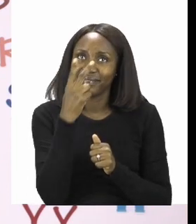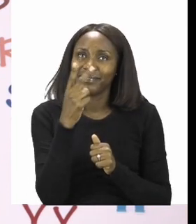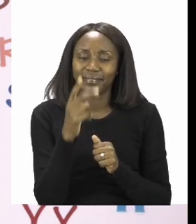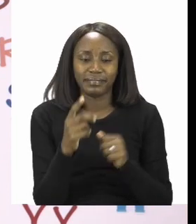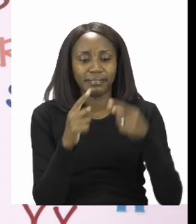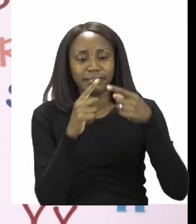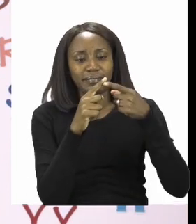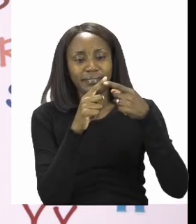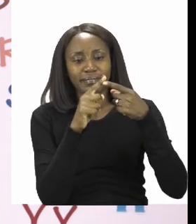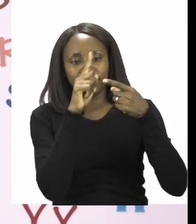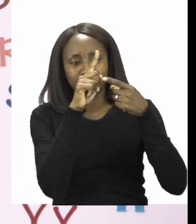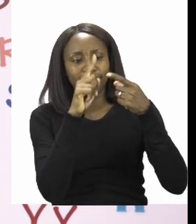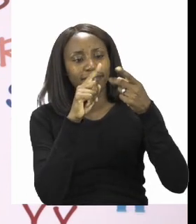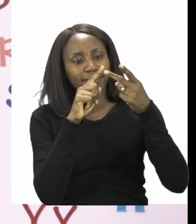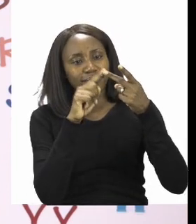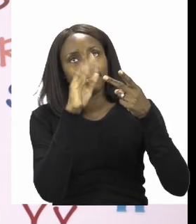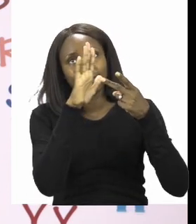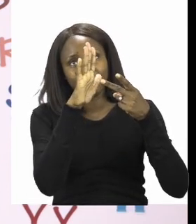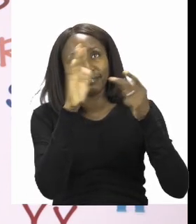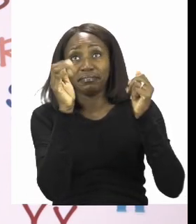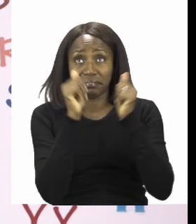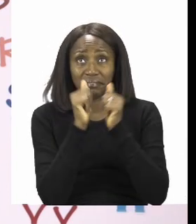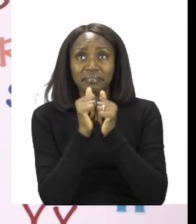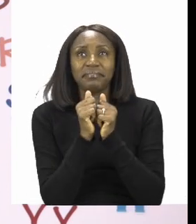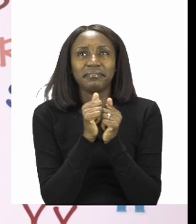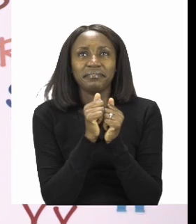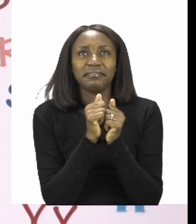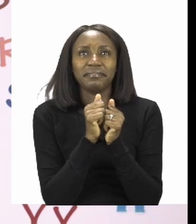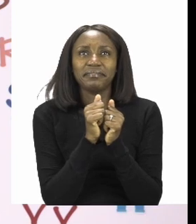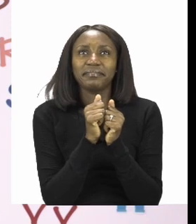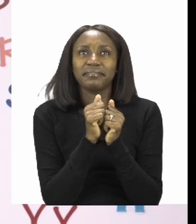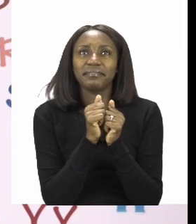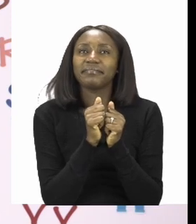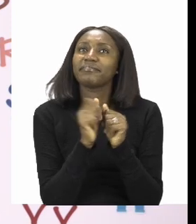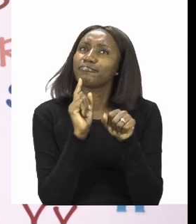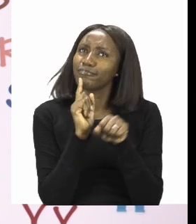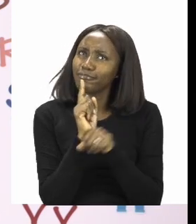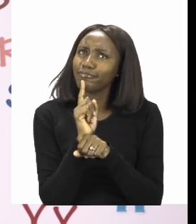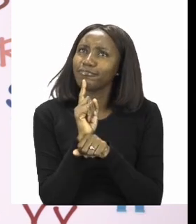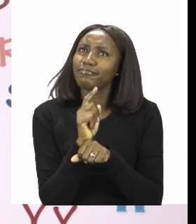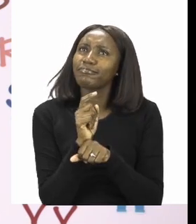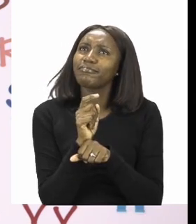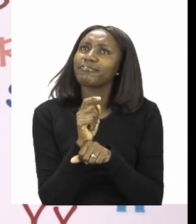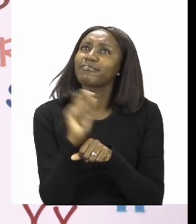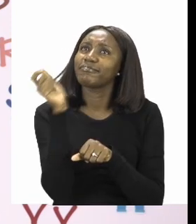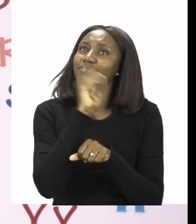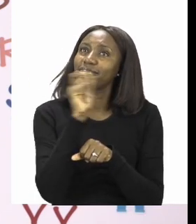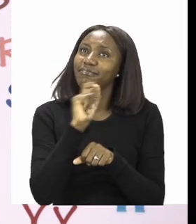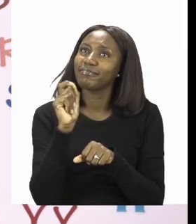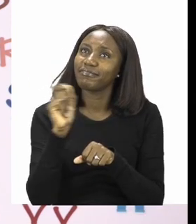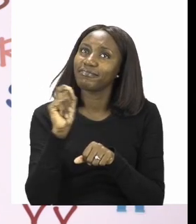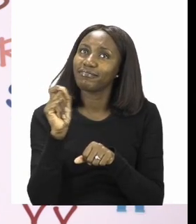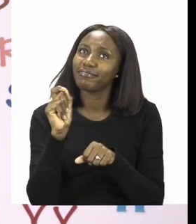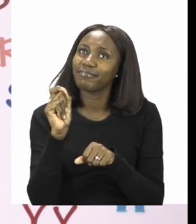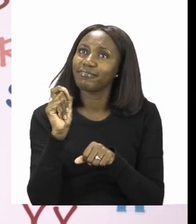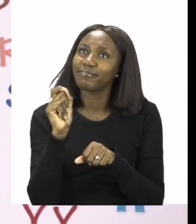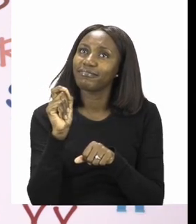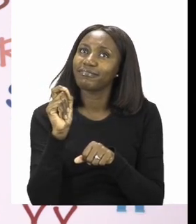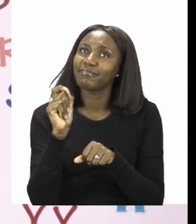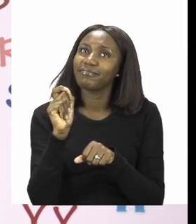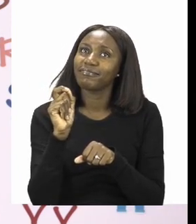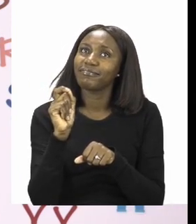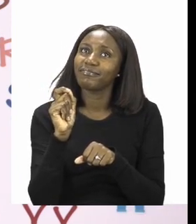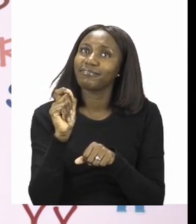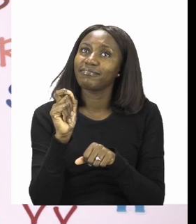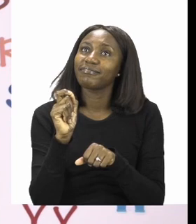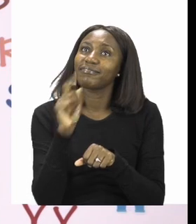1 and a 5. We're going to first write it. We're going to write it, but I want you to trace it as